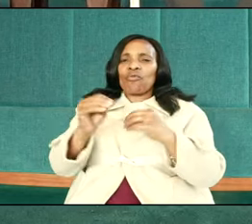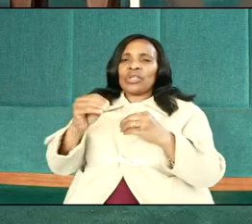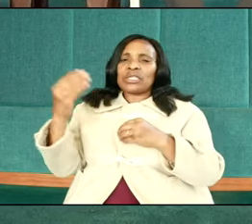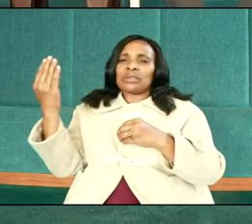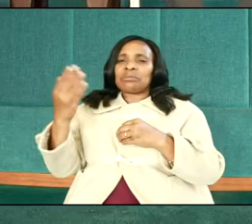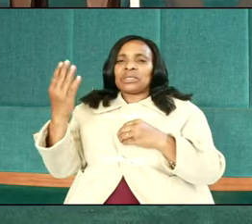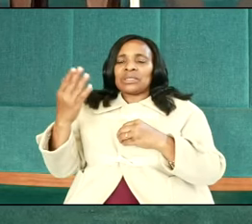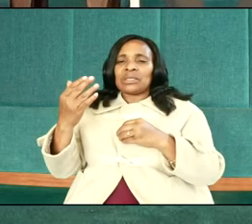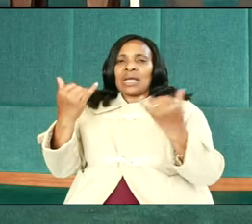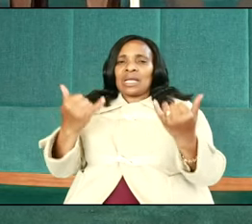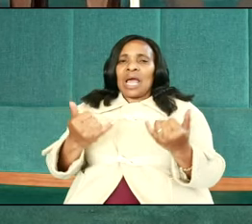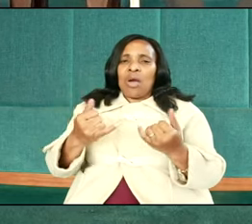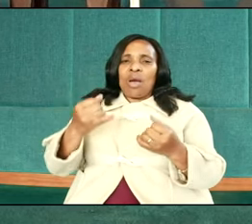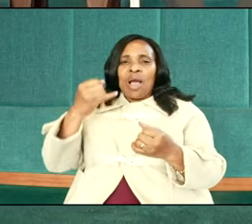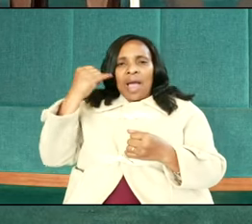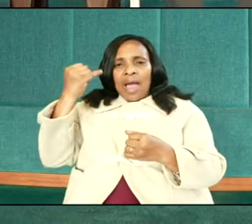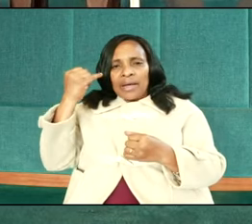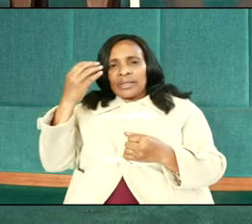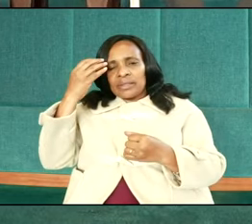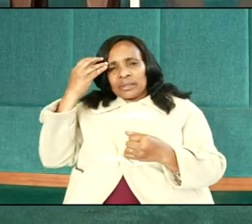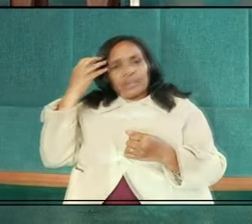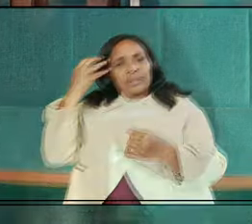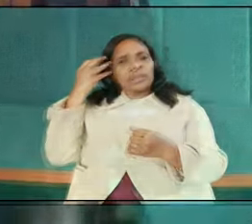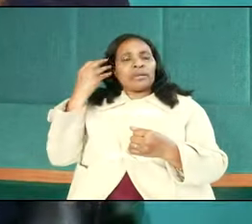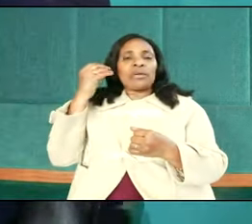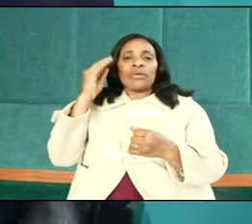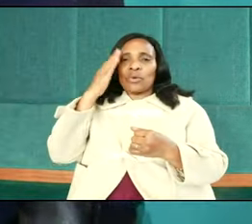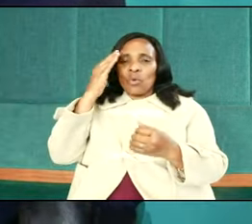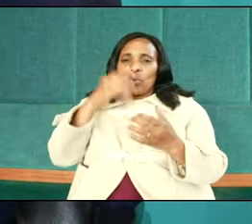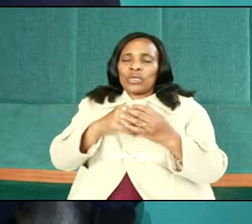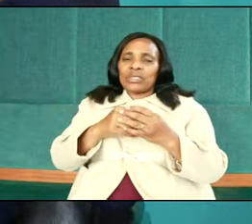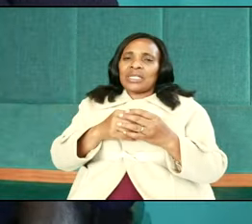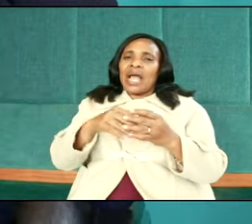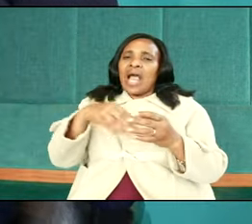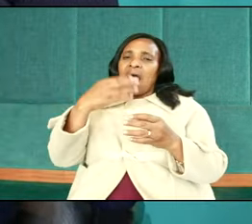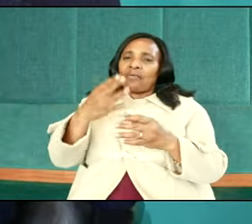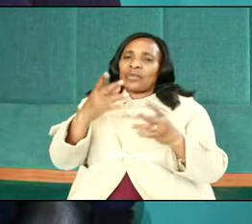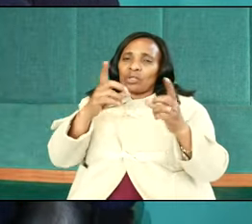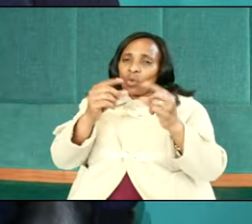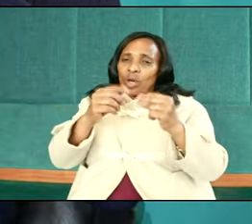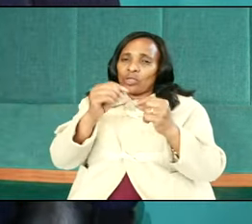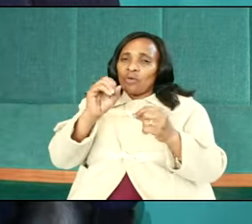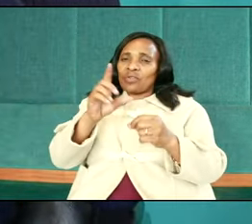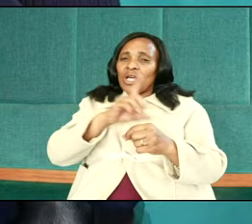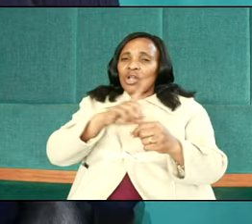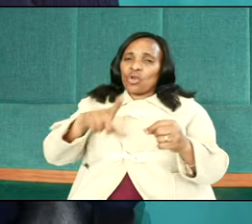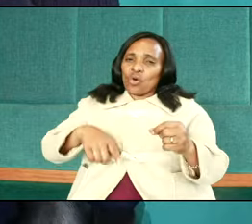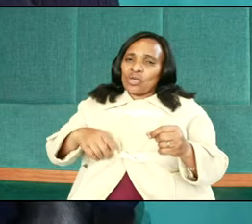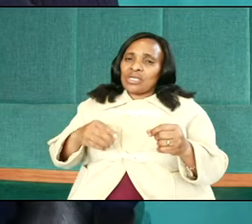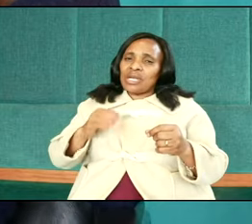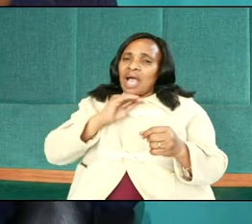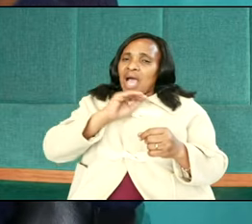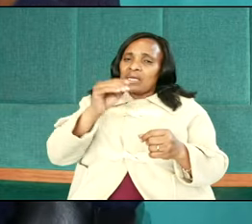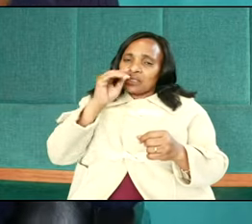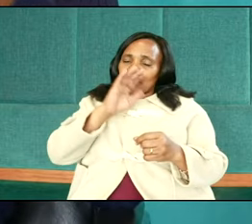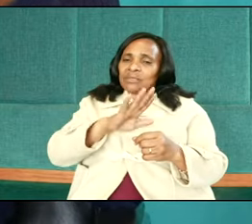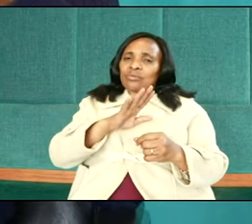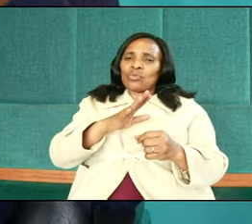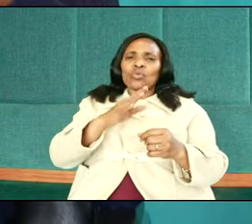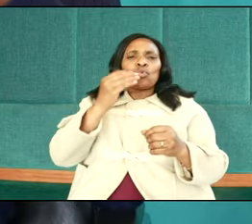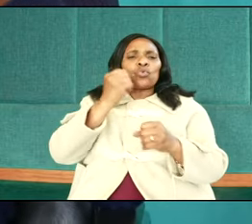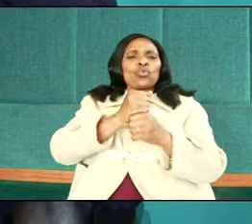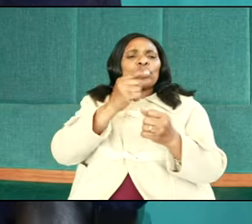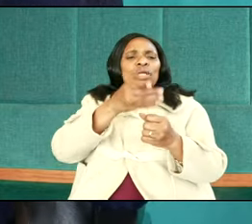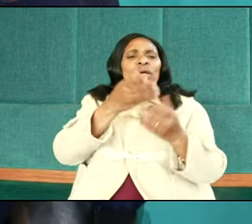I'm now going to hide here a bit. No, guys? Gone. So now the word of the Lord comes to him and asks him, what are you doing